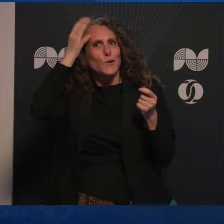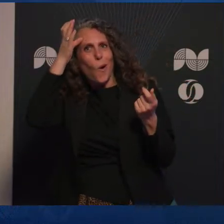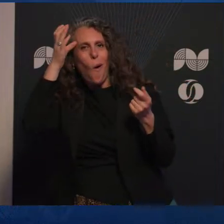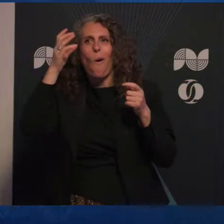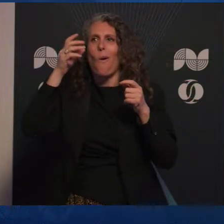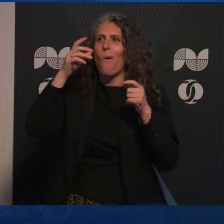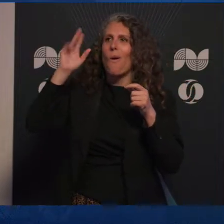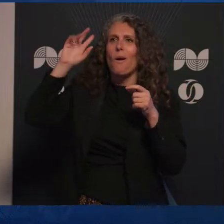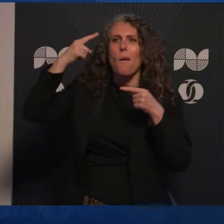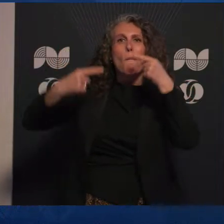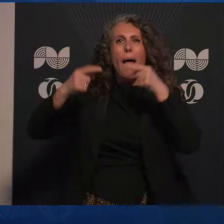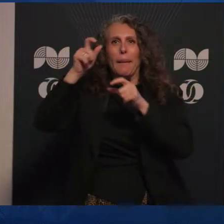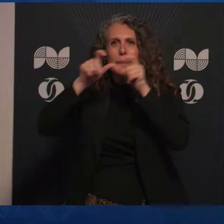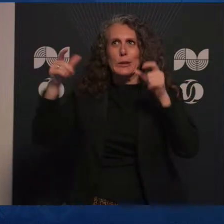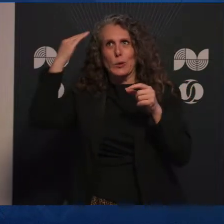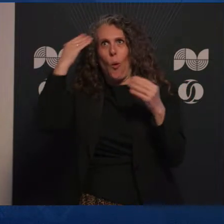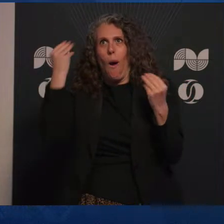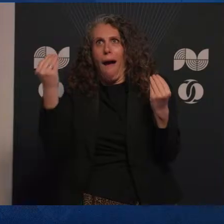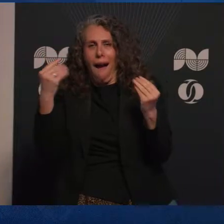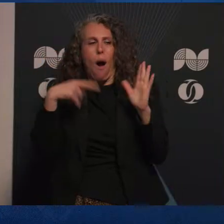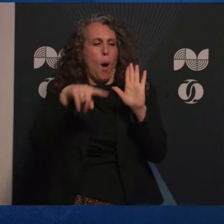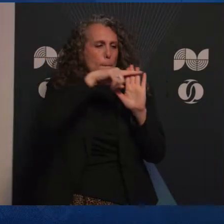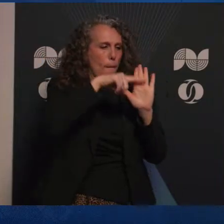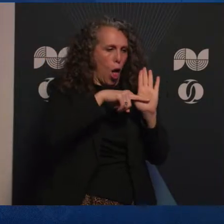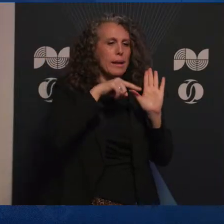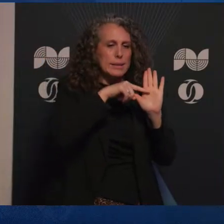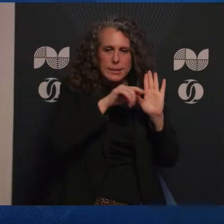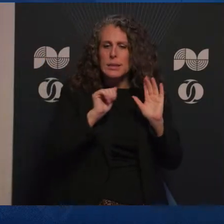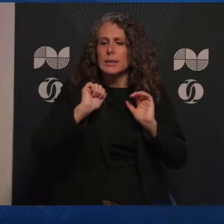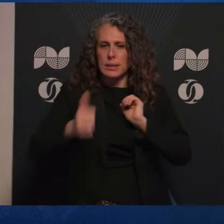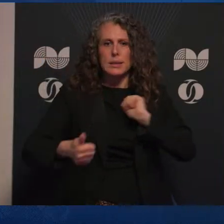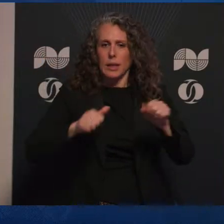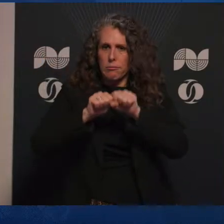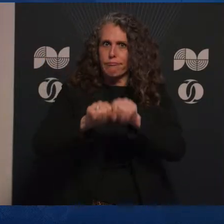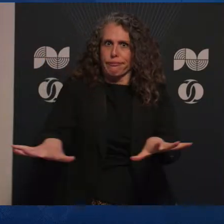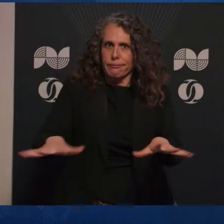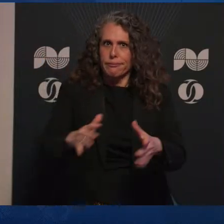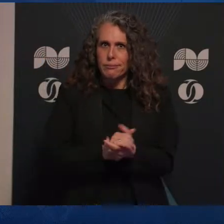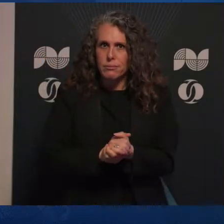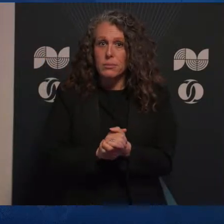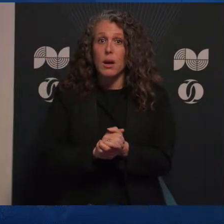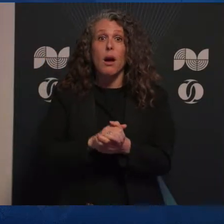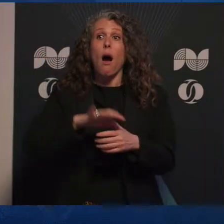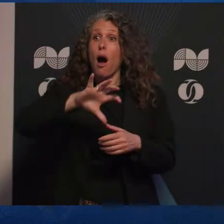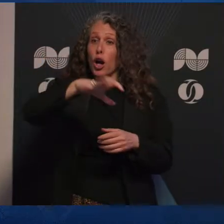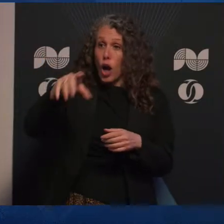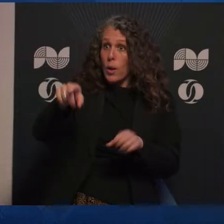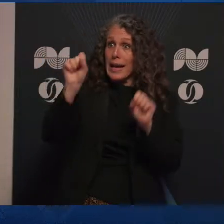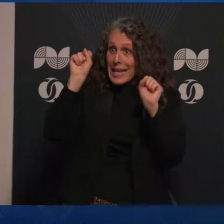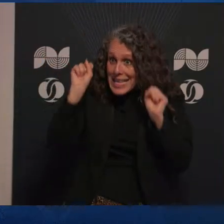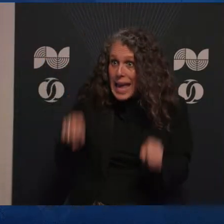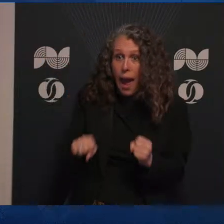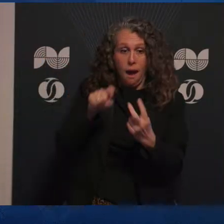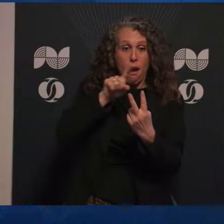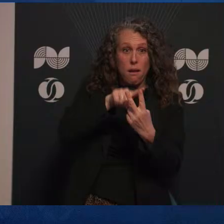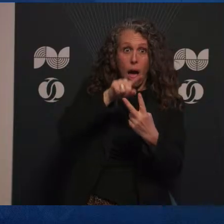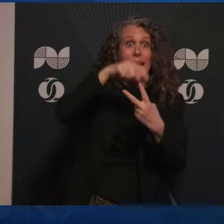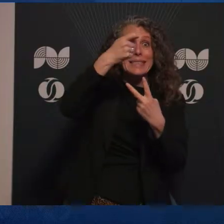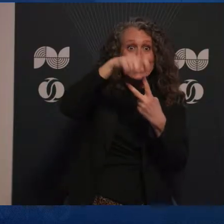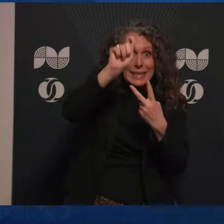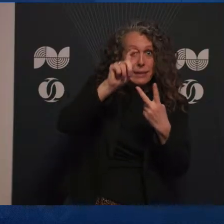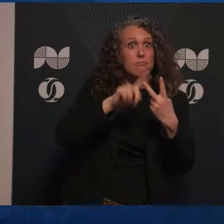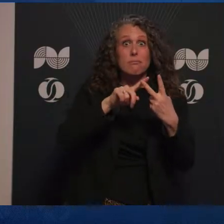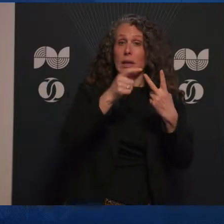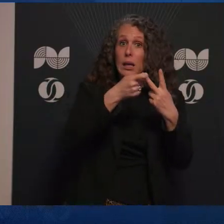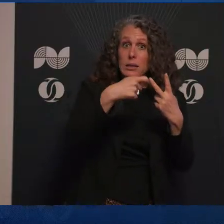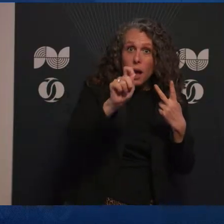are able to implement the policy. So in countries that have both fiscal space and administrative capacity, you can do things